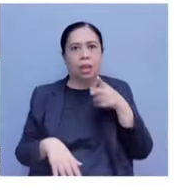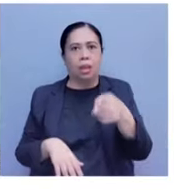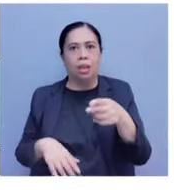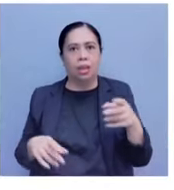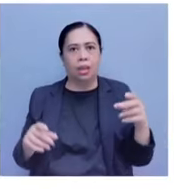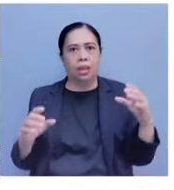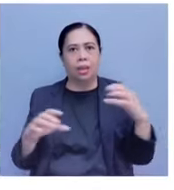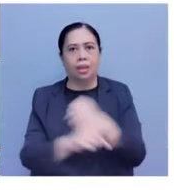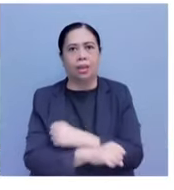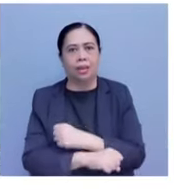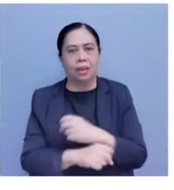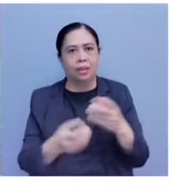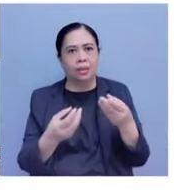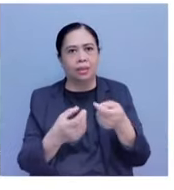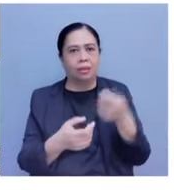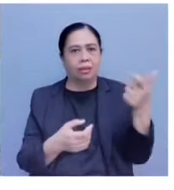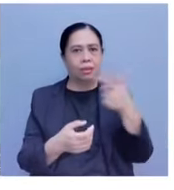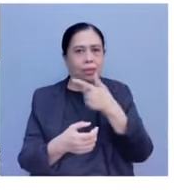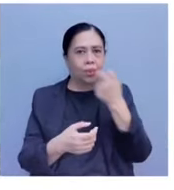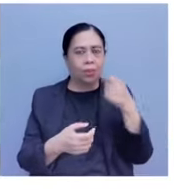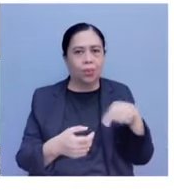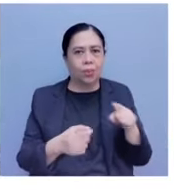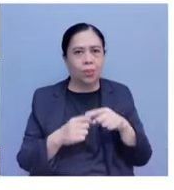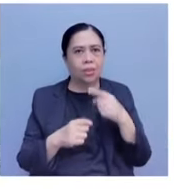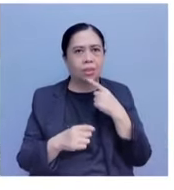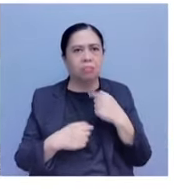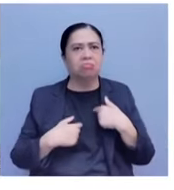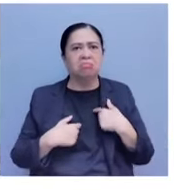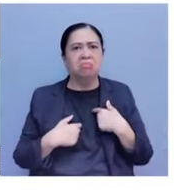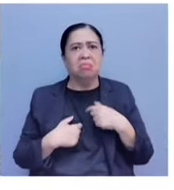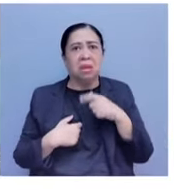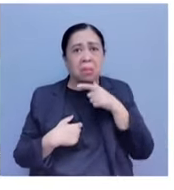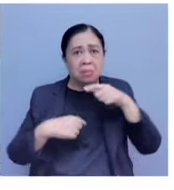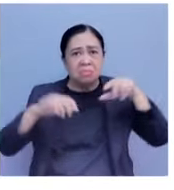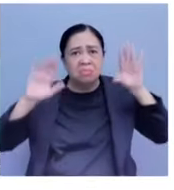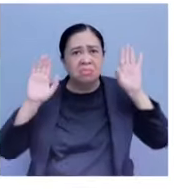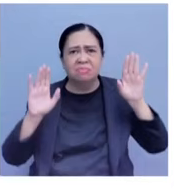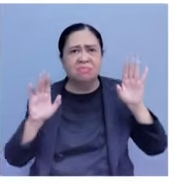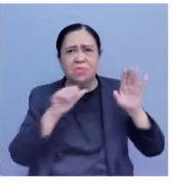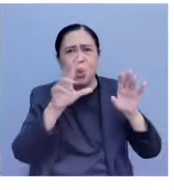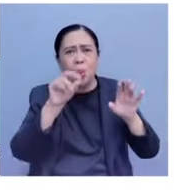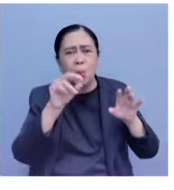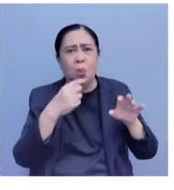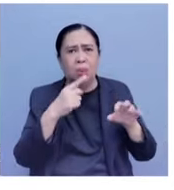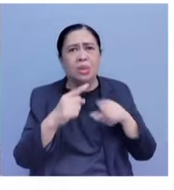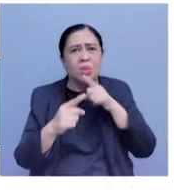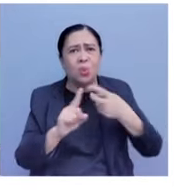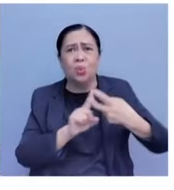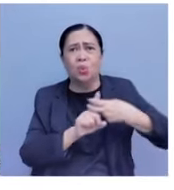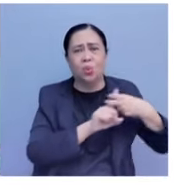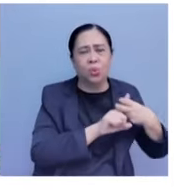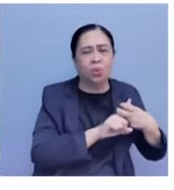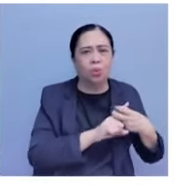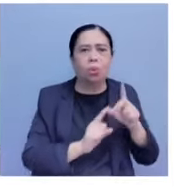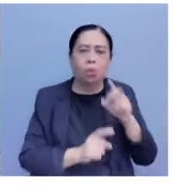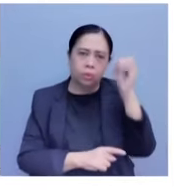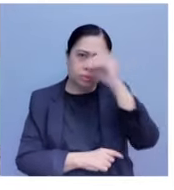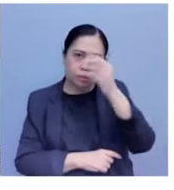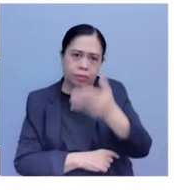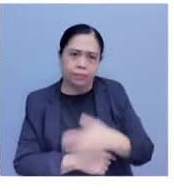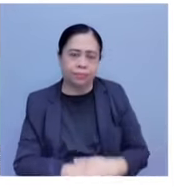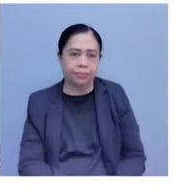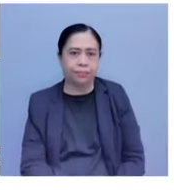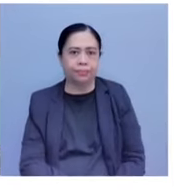after Jonila Castro claimed that they were actually abducted. Your thoughts on that?